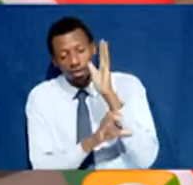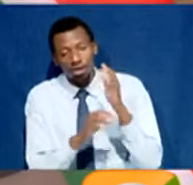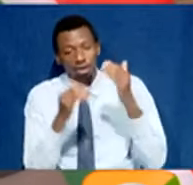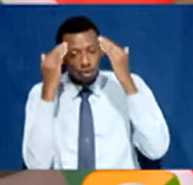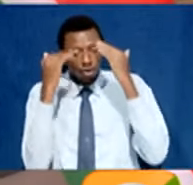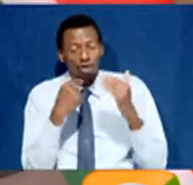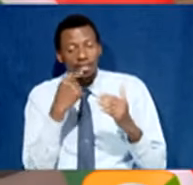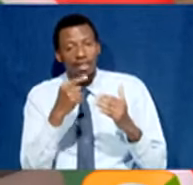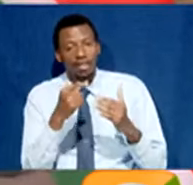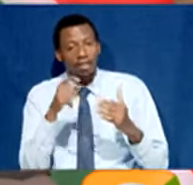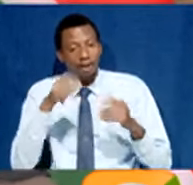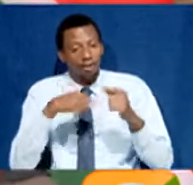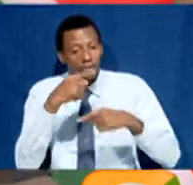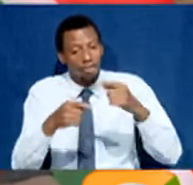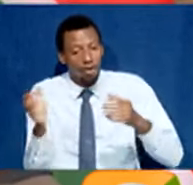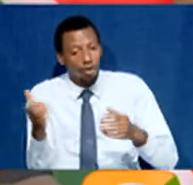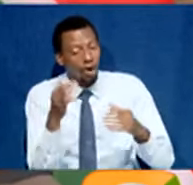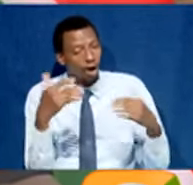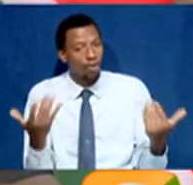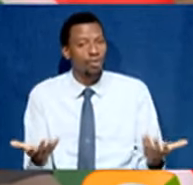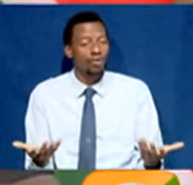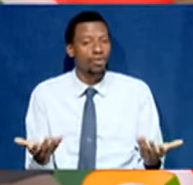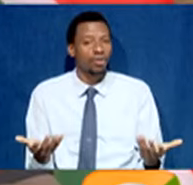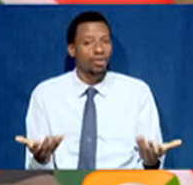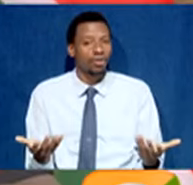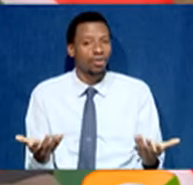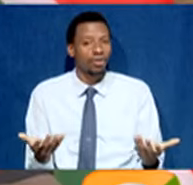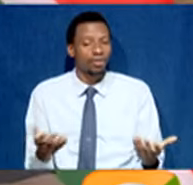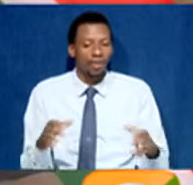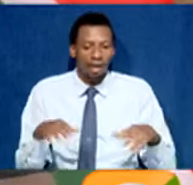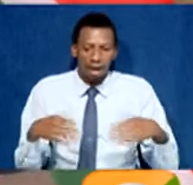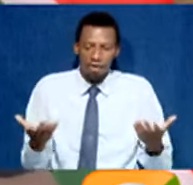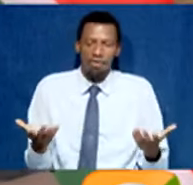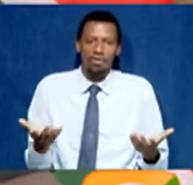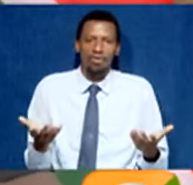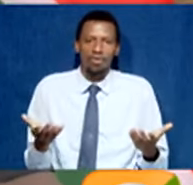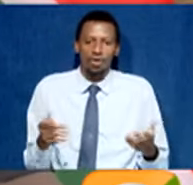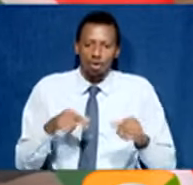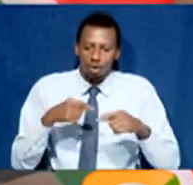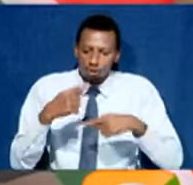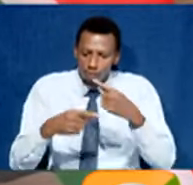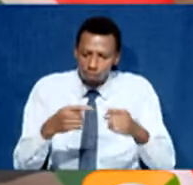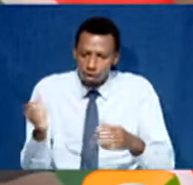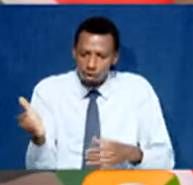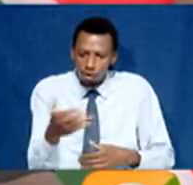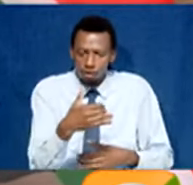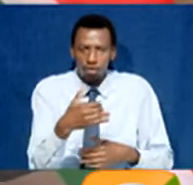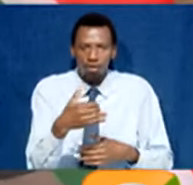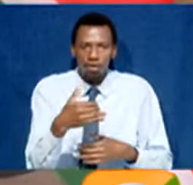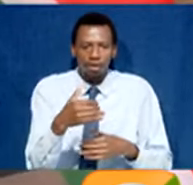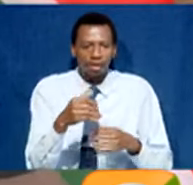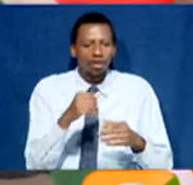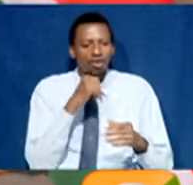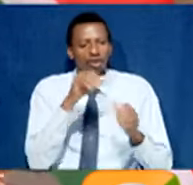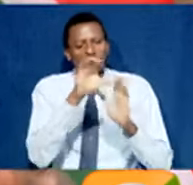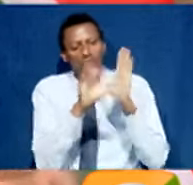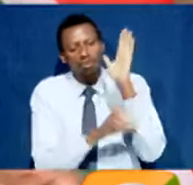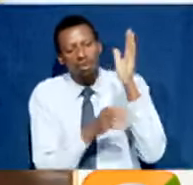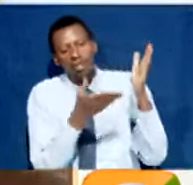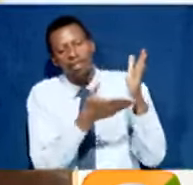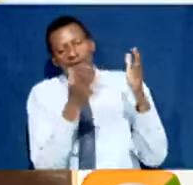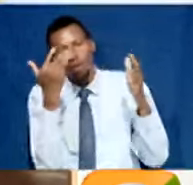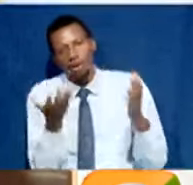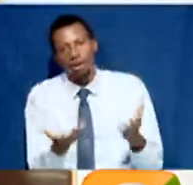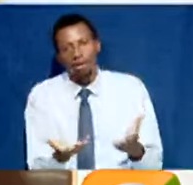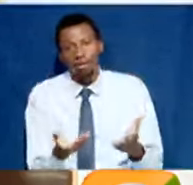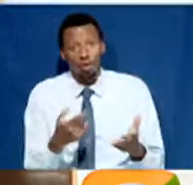should continue to collect? Because there's an application for stay orders. How do we continue? No, how do we go continue to do unconstitutionality? No, Mr. President, at least you can agree on what the